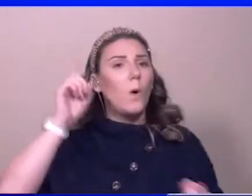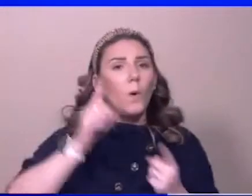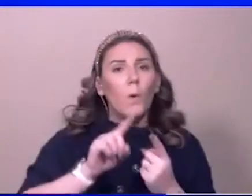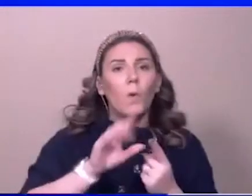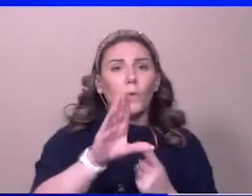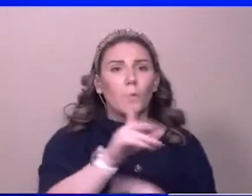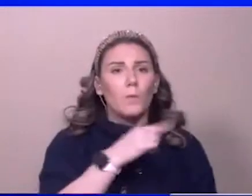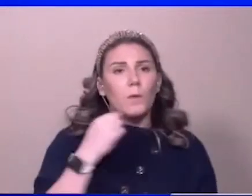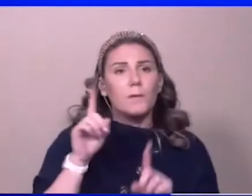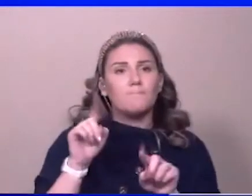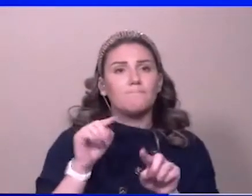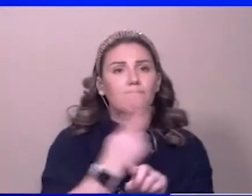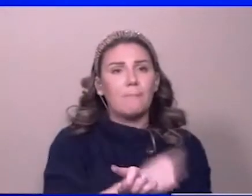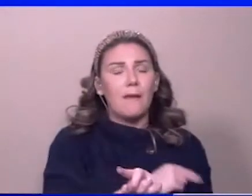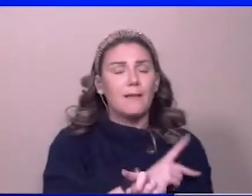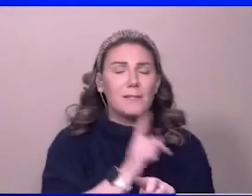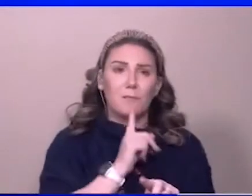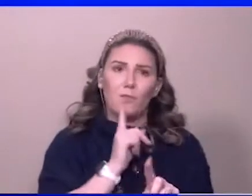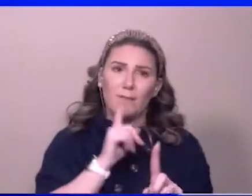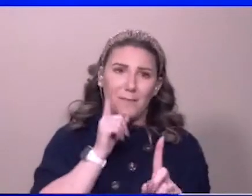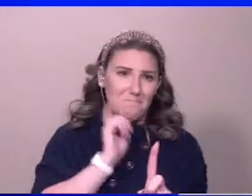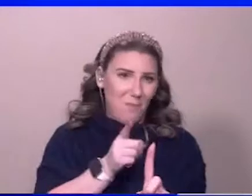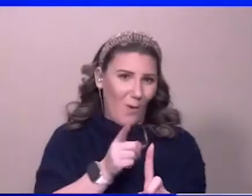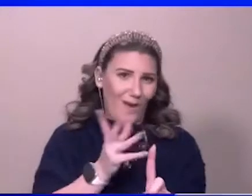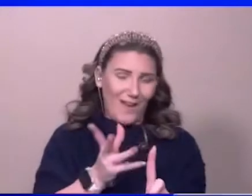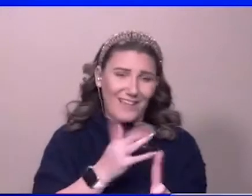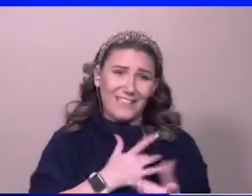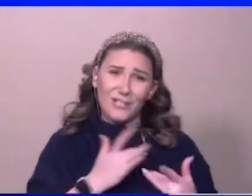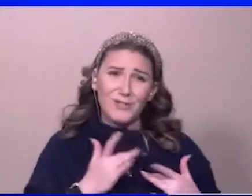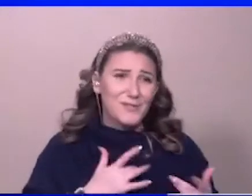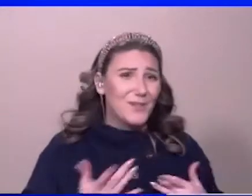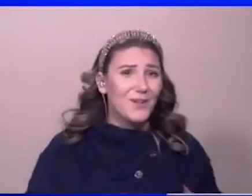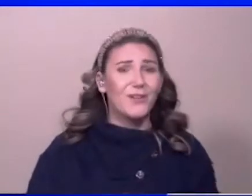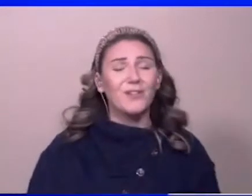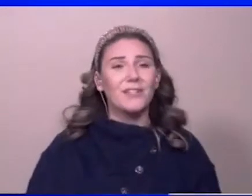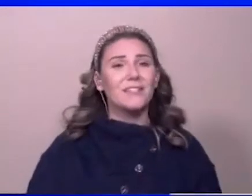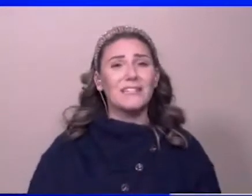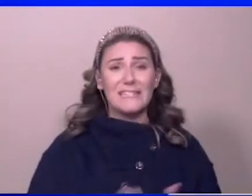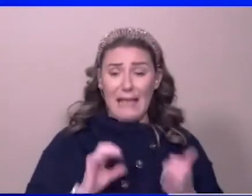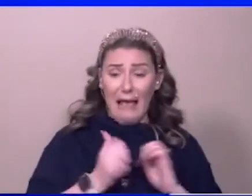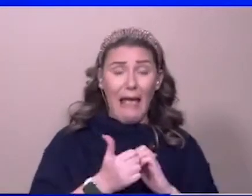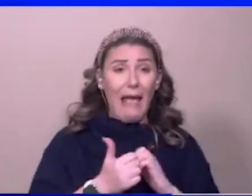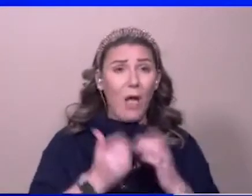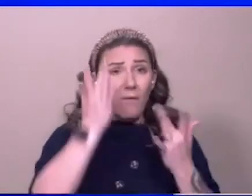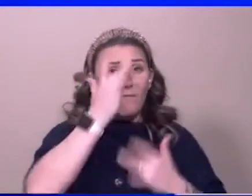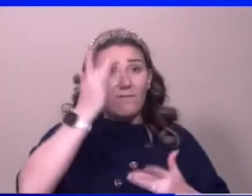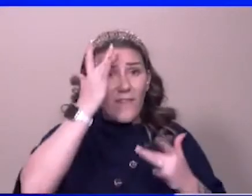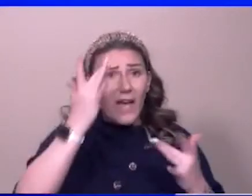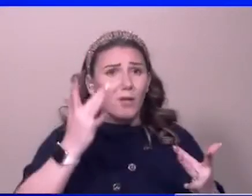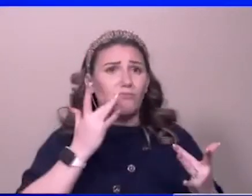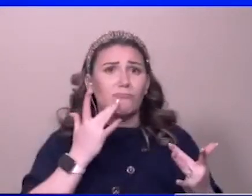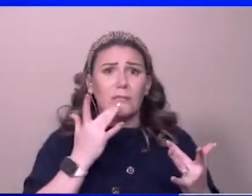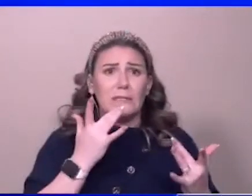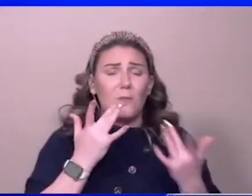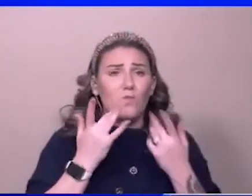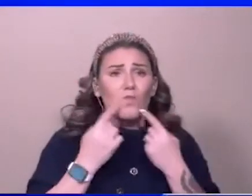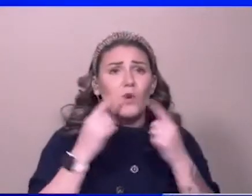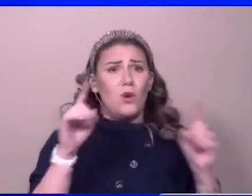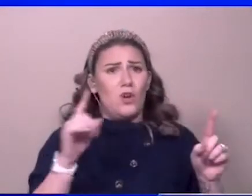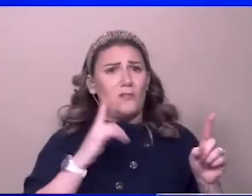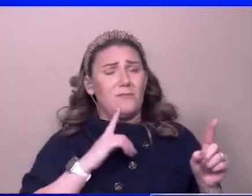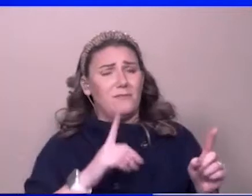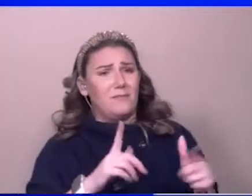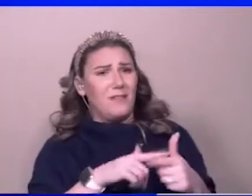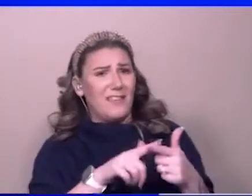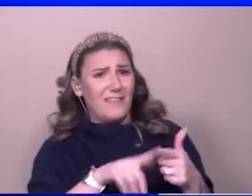the hospital. And that is really what we are concerned about. It's just the nature of viruses to be able to find that vacuum